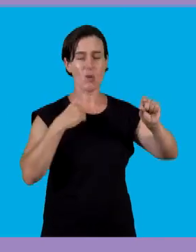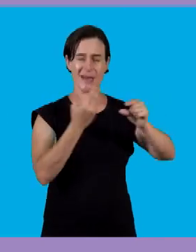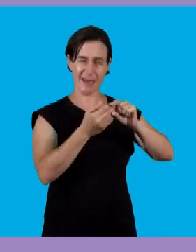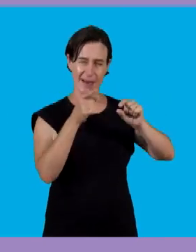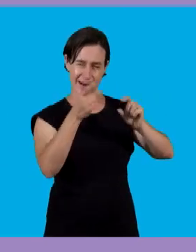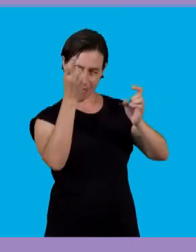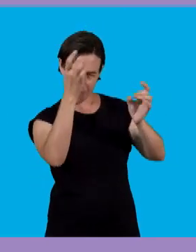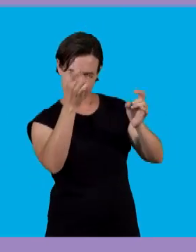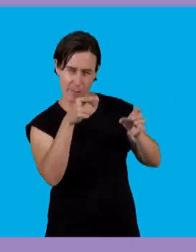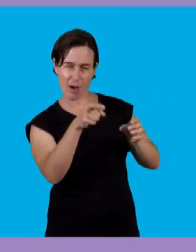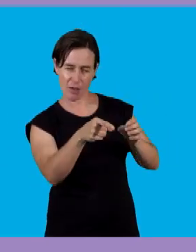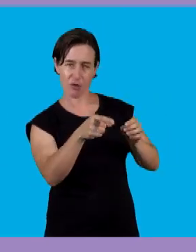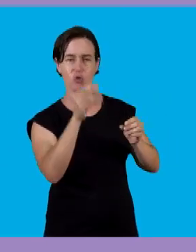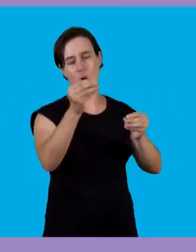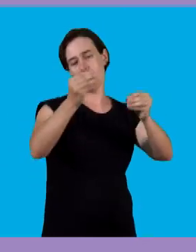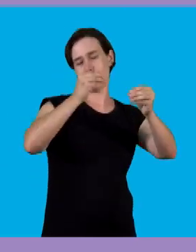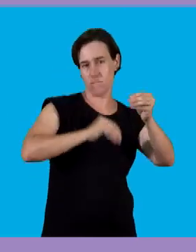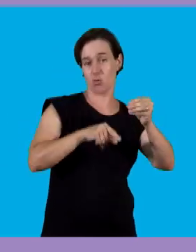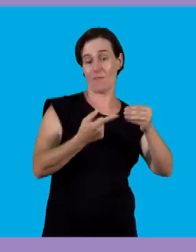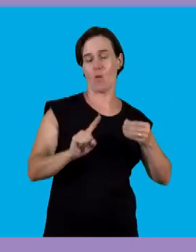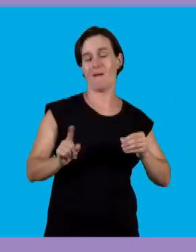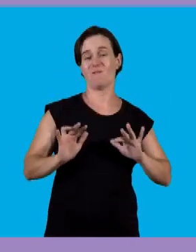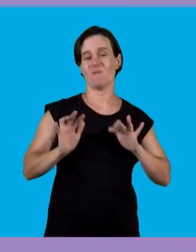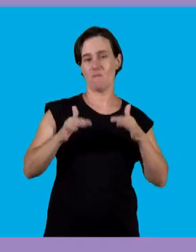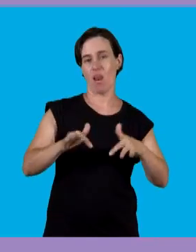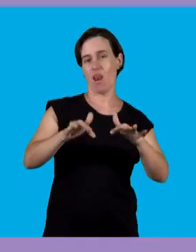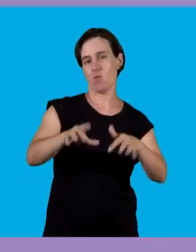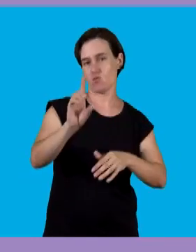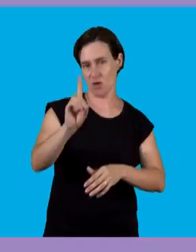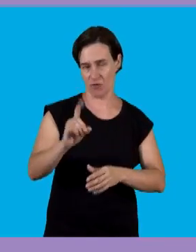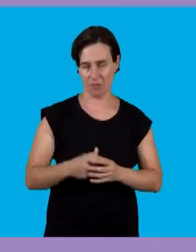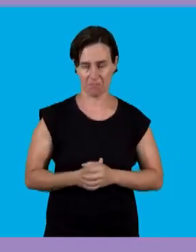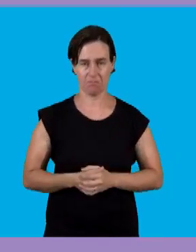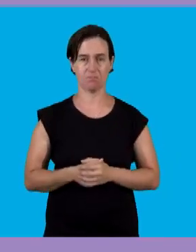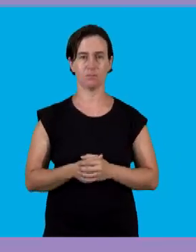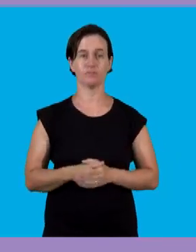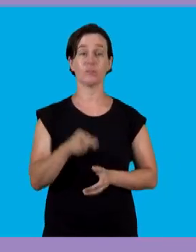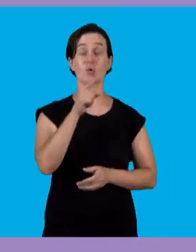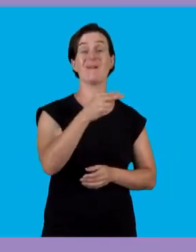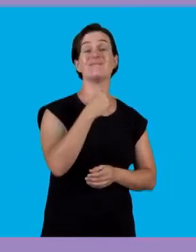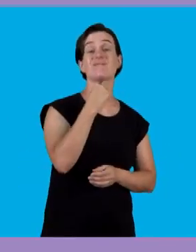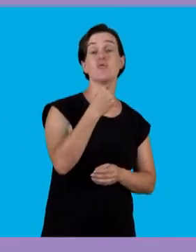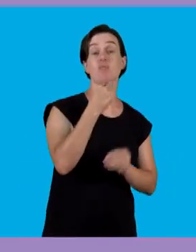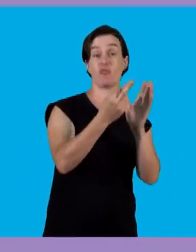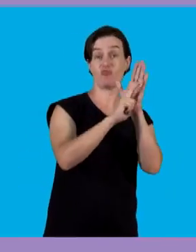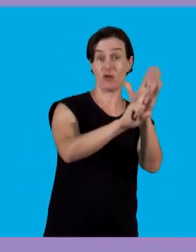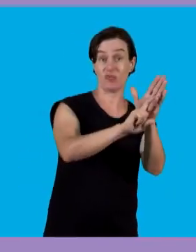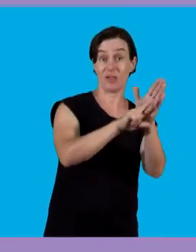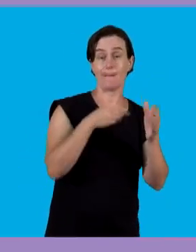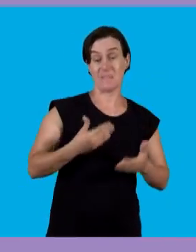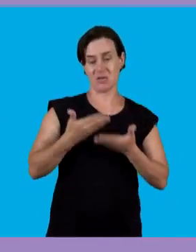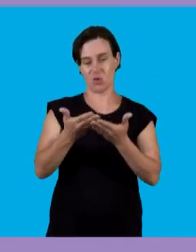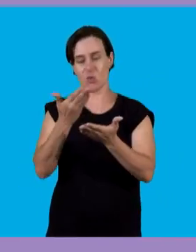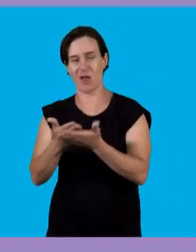has been now represented in a flow diagram? Verbal representation of our rule has now been represented in